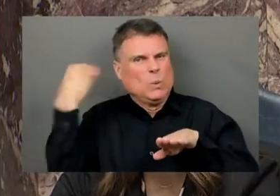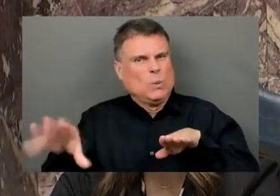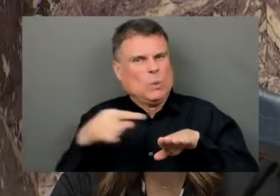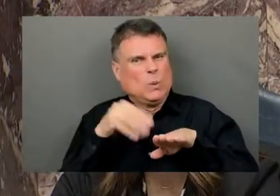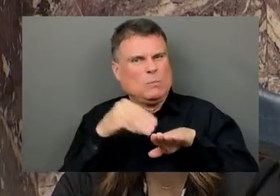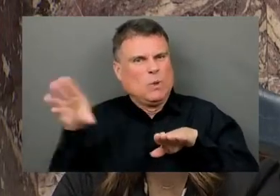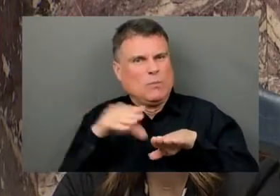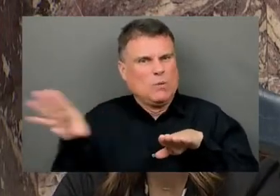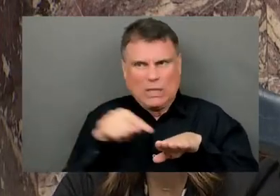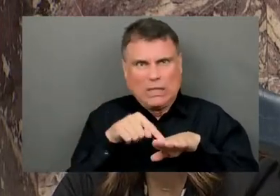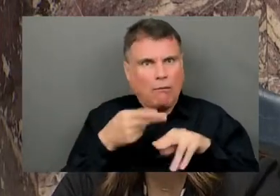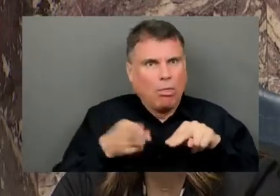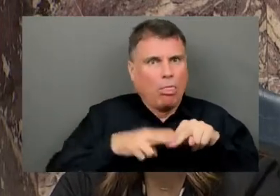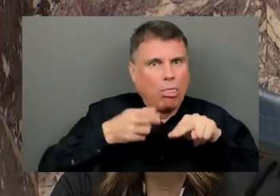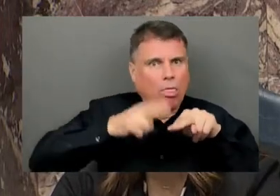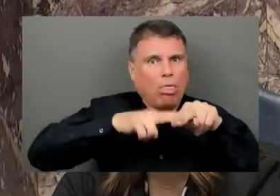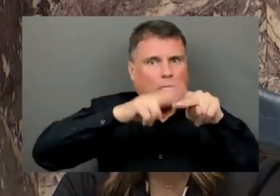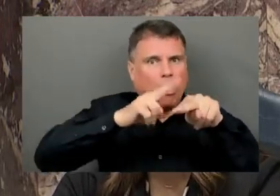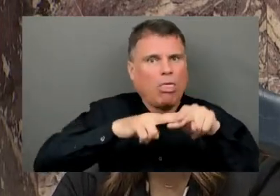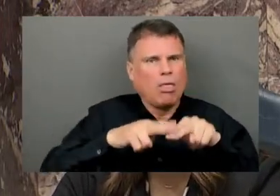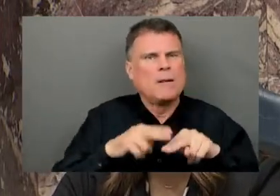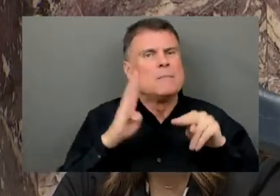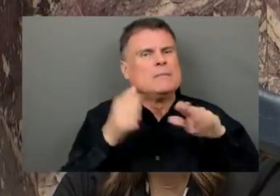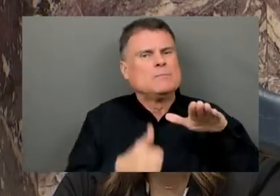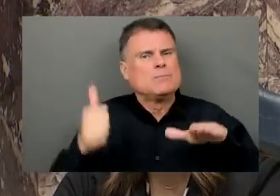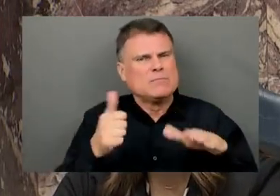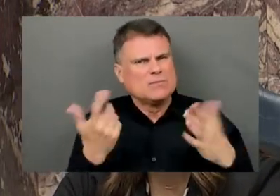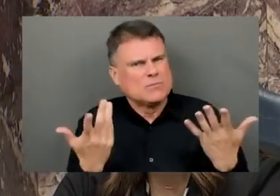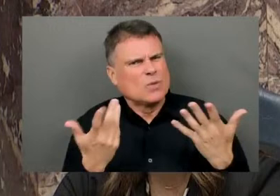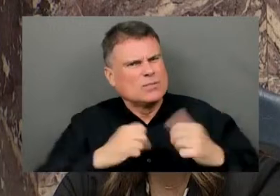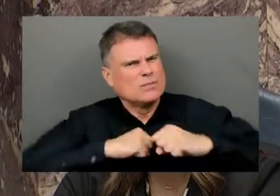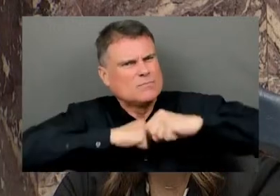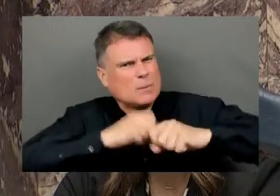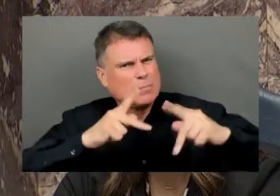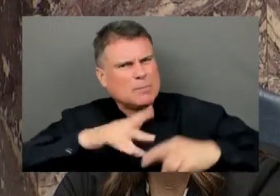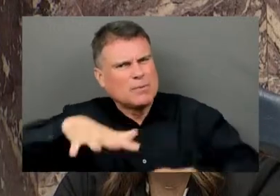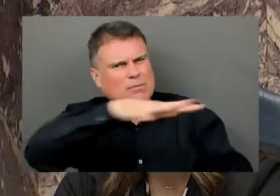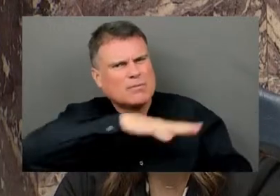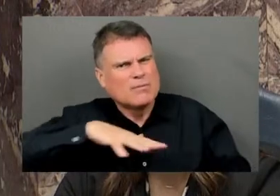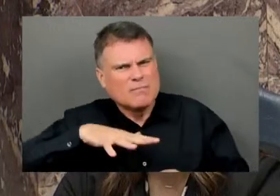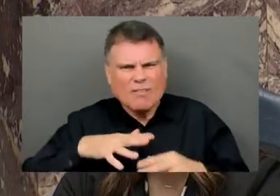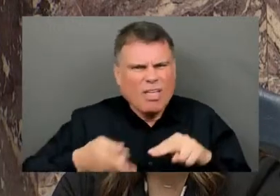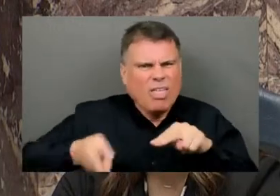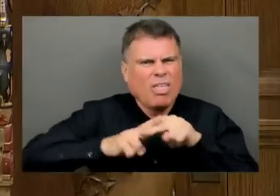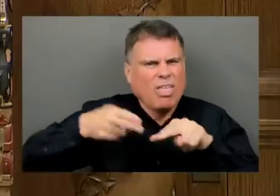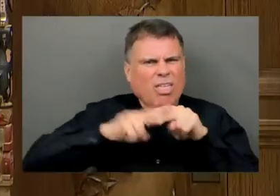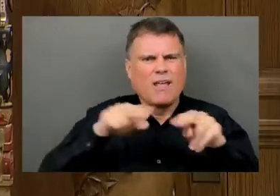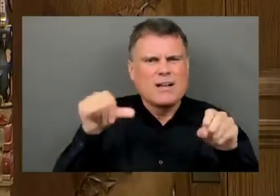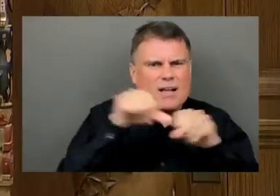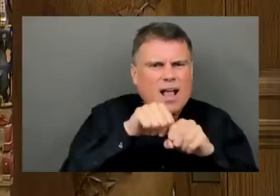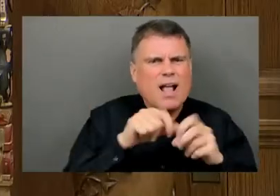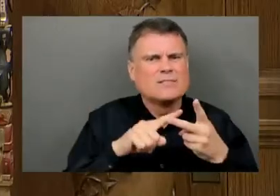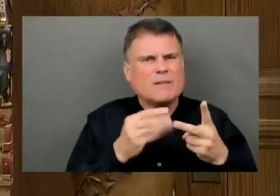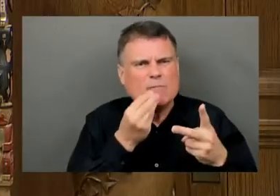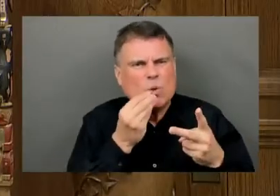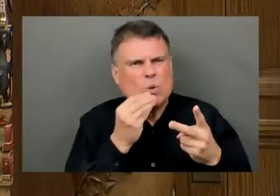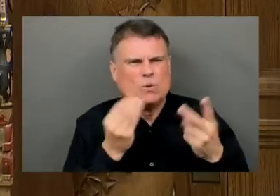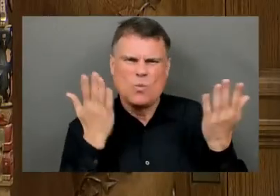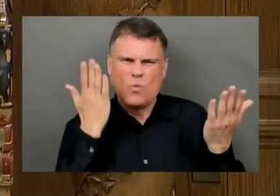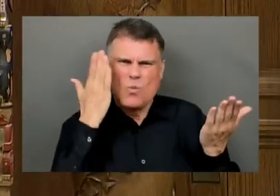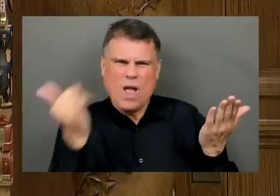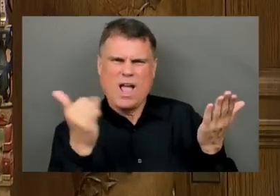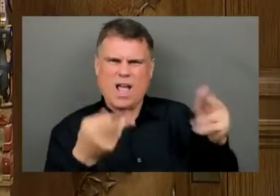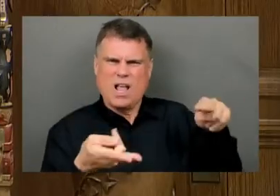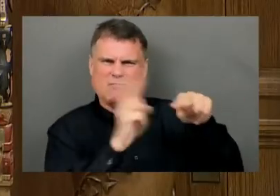punishing people with even higher costs for gas and groceries? Premier. Honourable